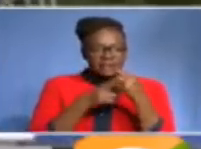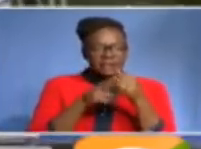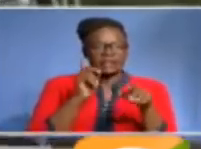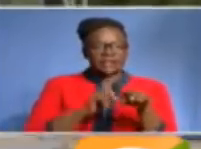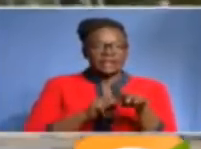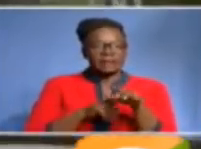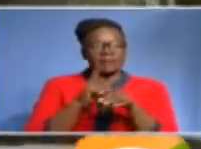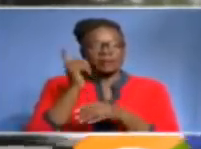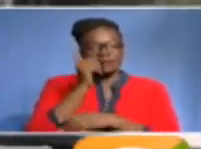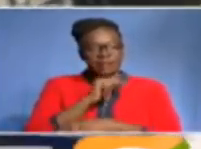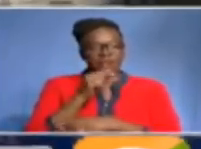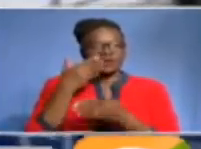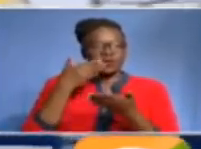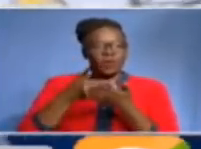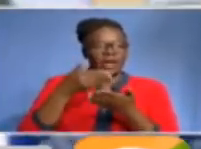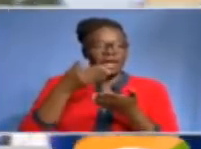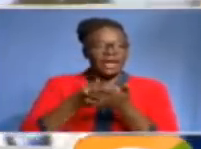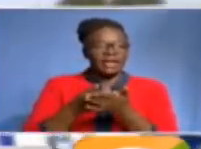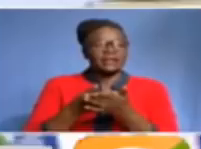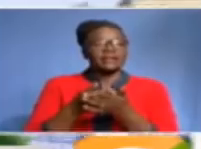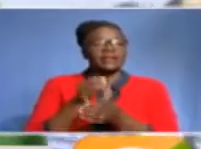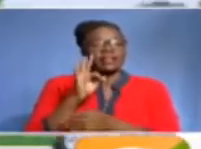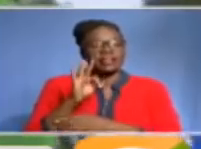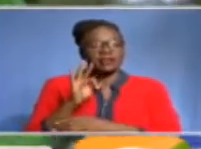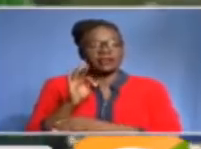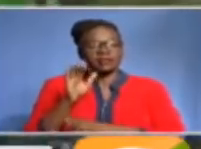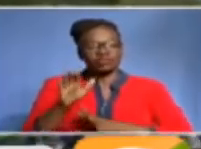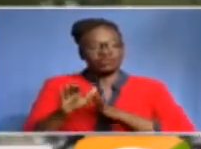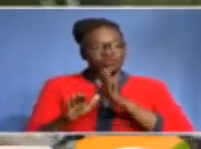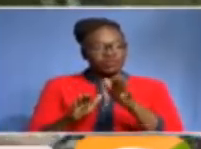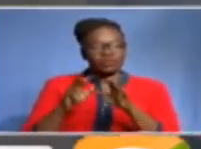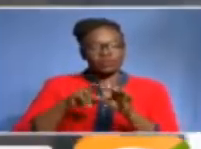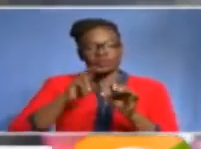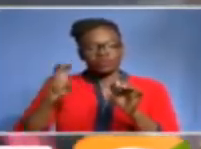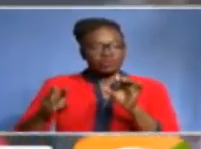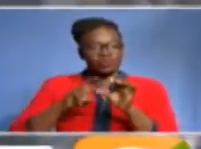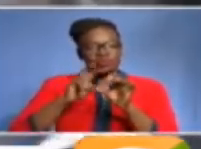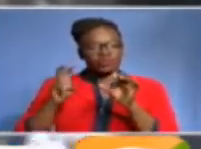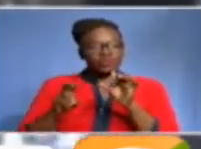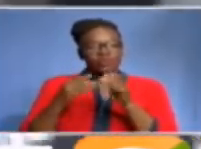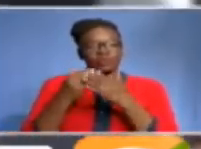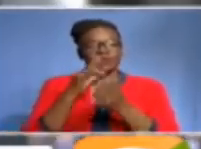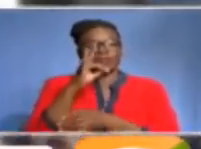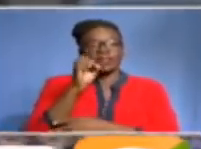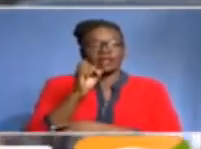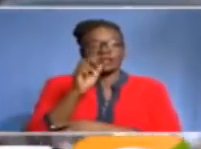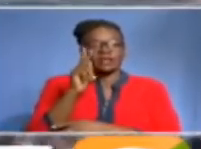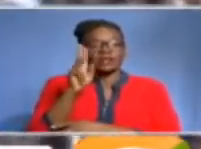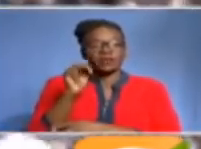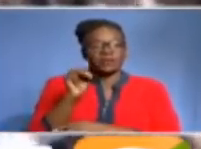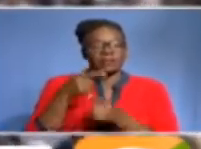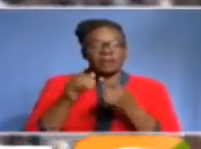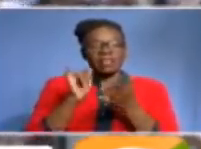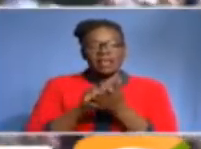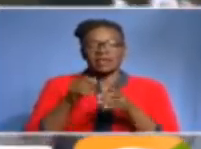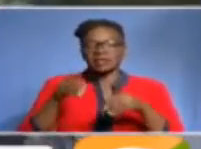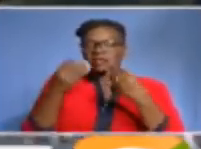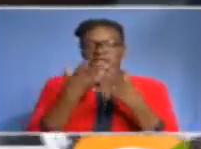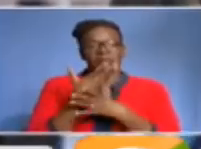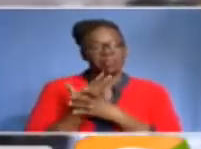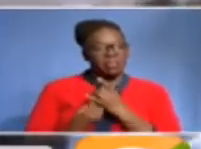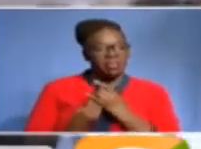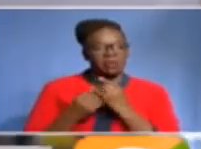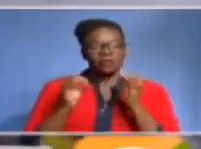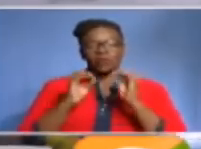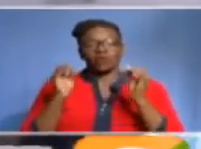conditions. Kipchoge's three pacemakers dropped out before the 30 kilometers mark, but that did not compromise his momentum as he led